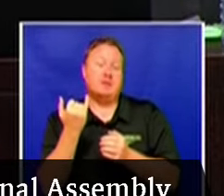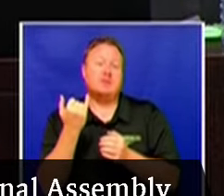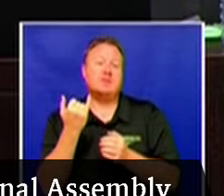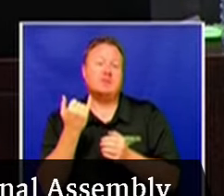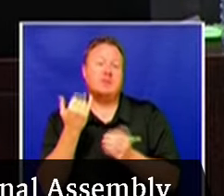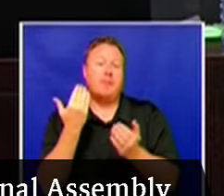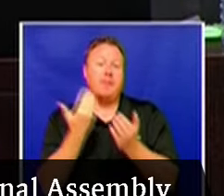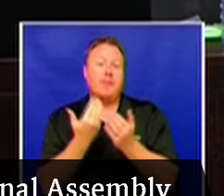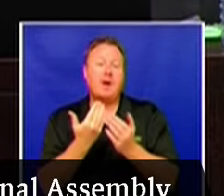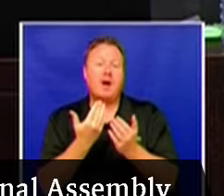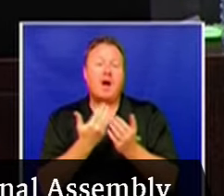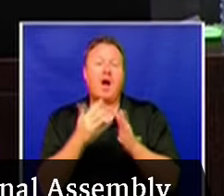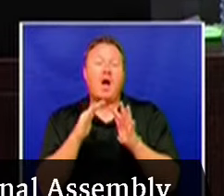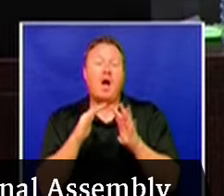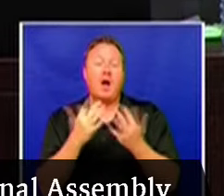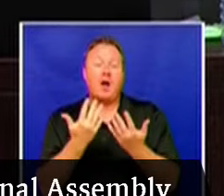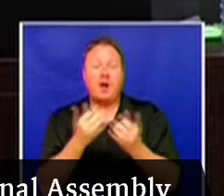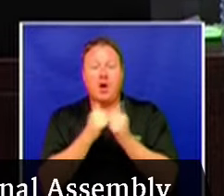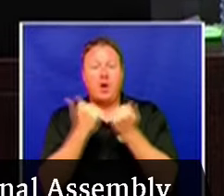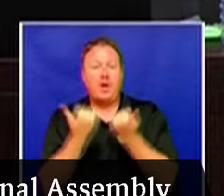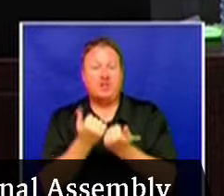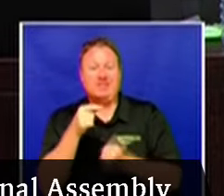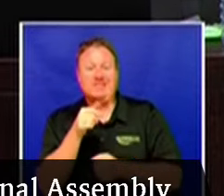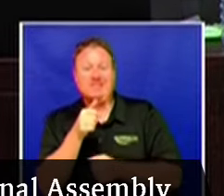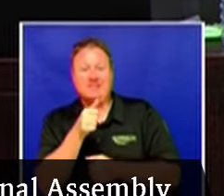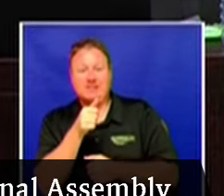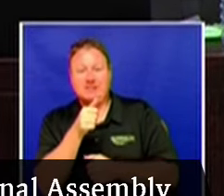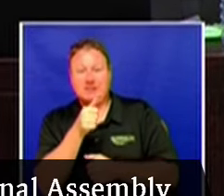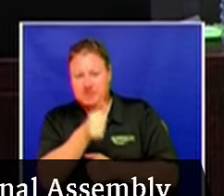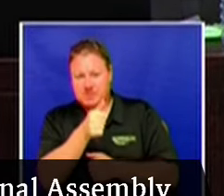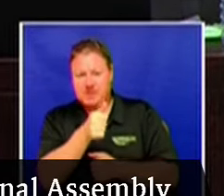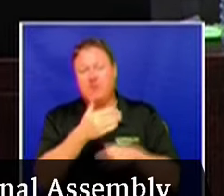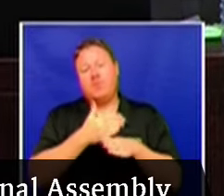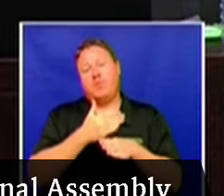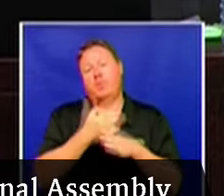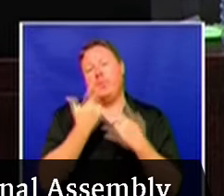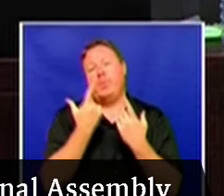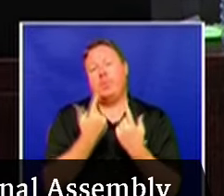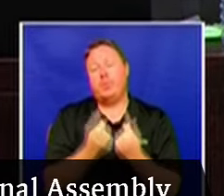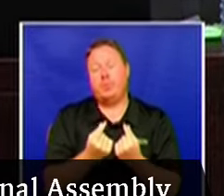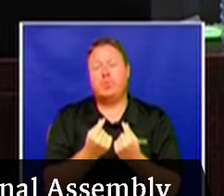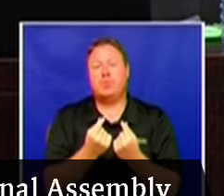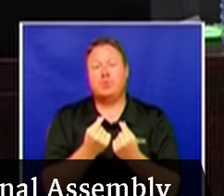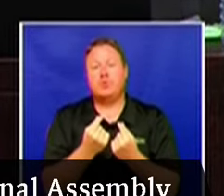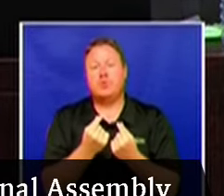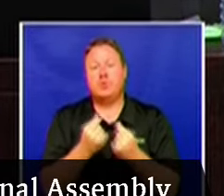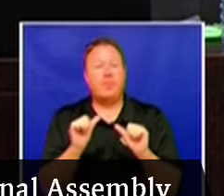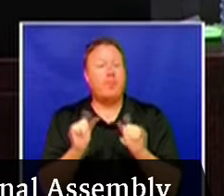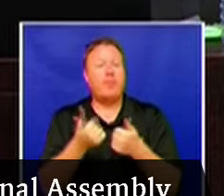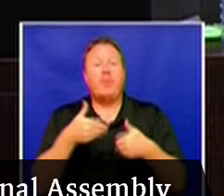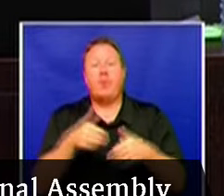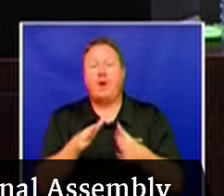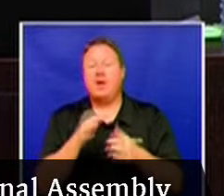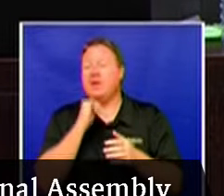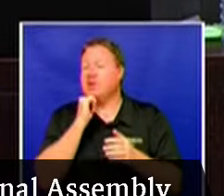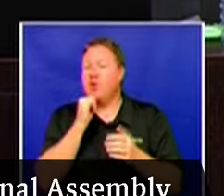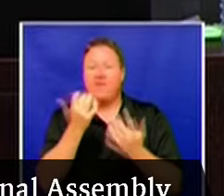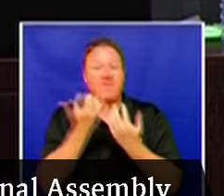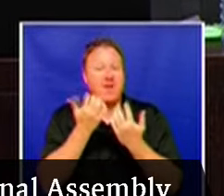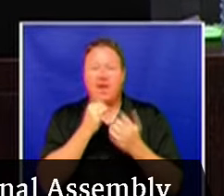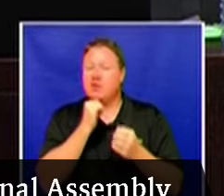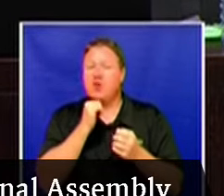them to do their work more effectively without any fear, favor, or